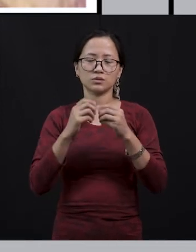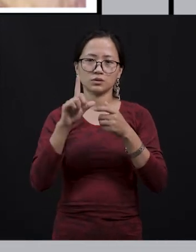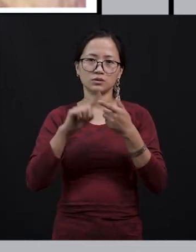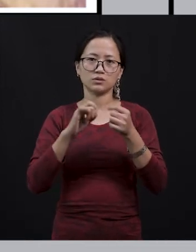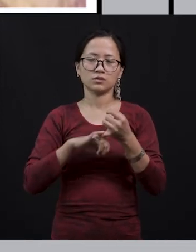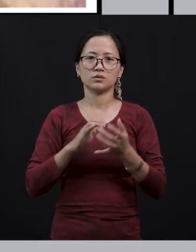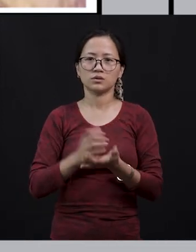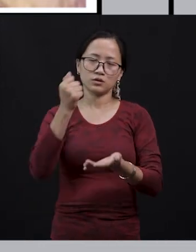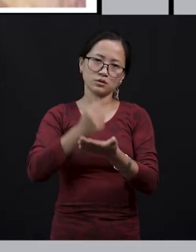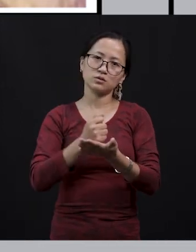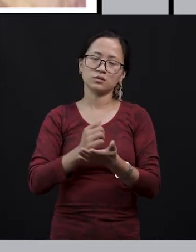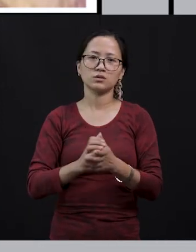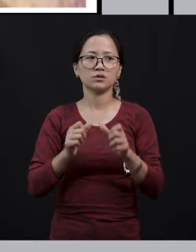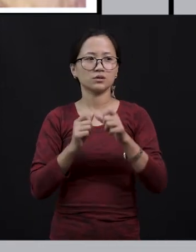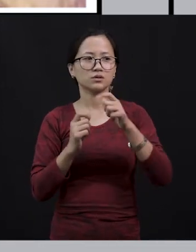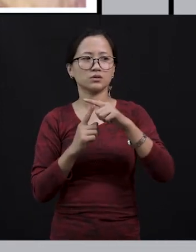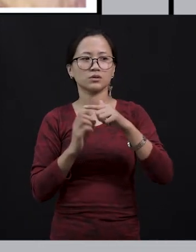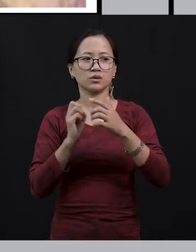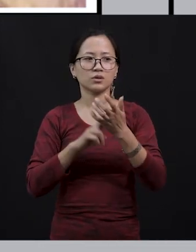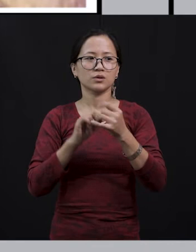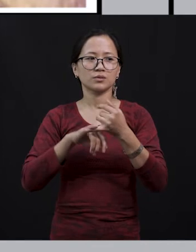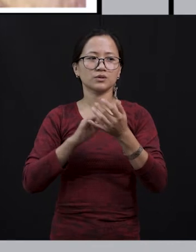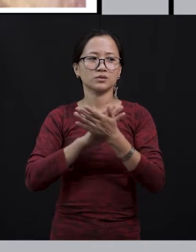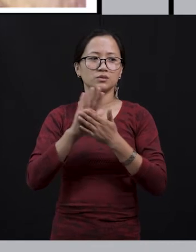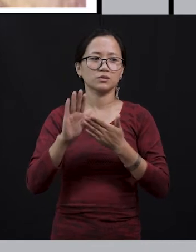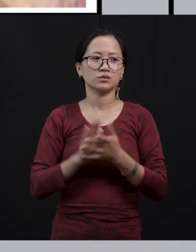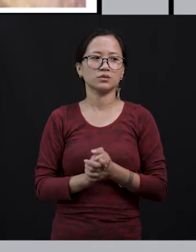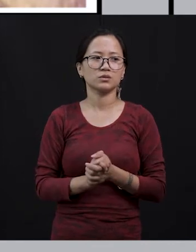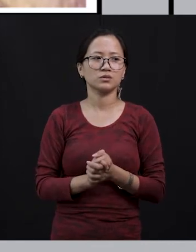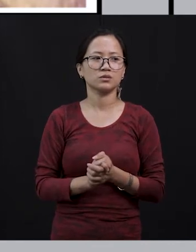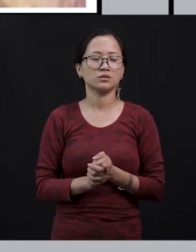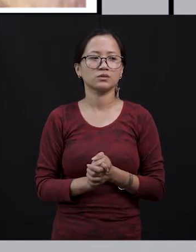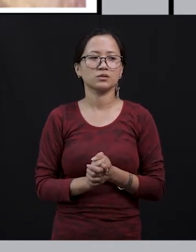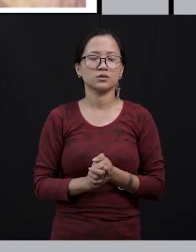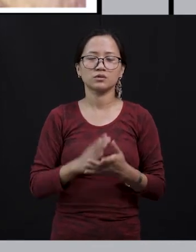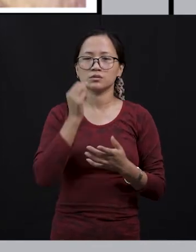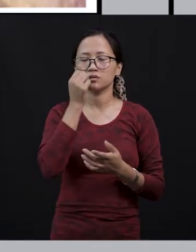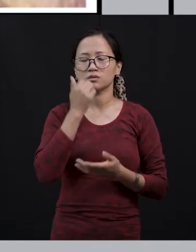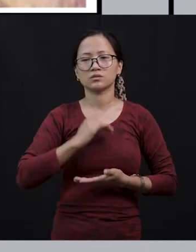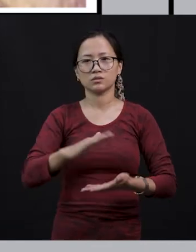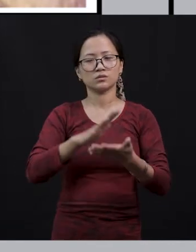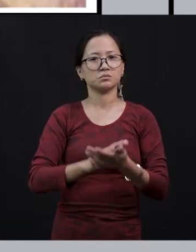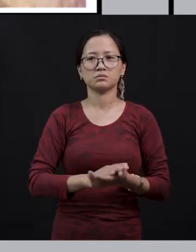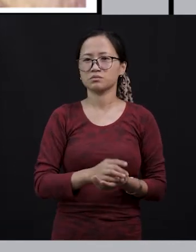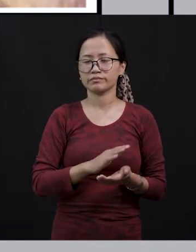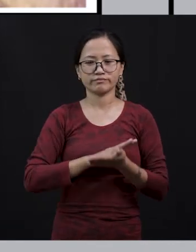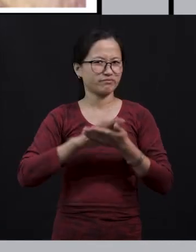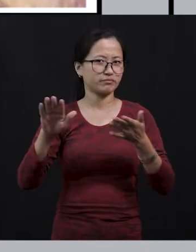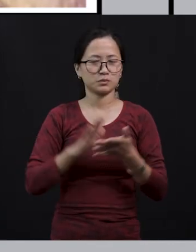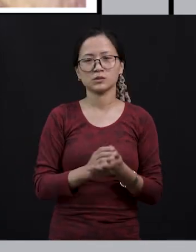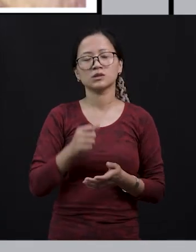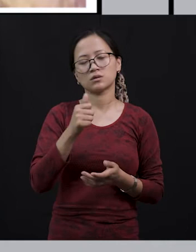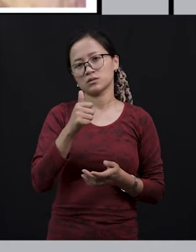agree with this decision of Iltumish. Iltumish knew that his son would not prove to be a good ruler because he was a weak